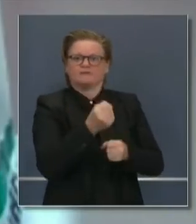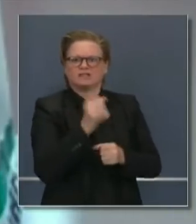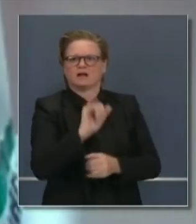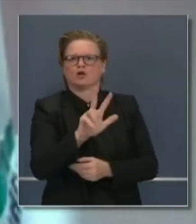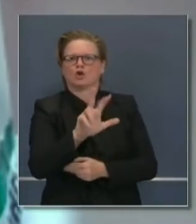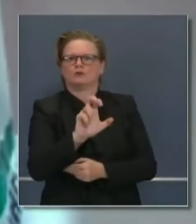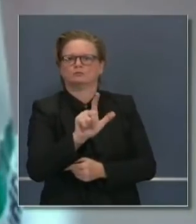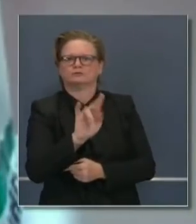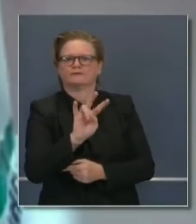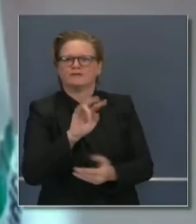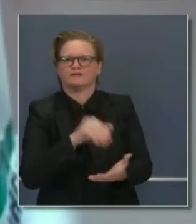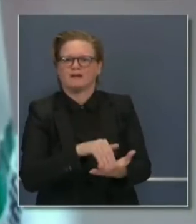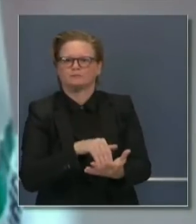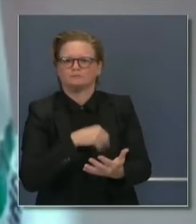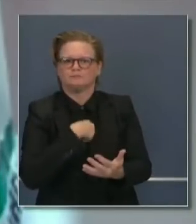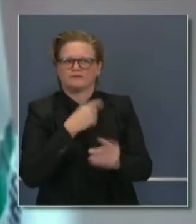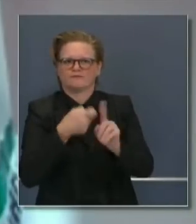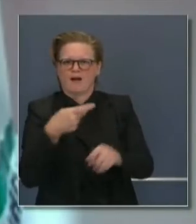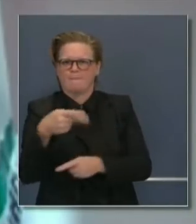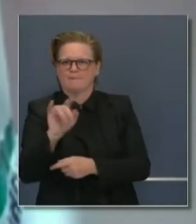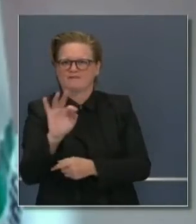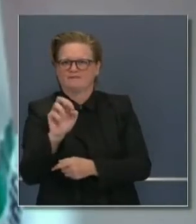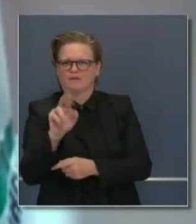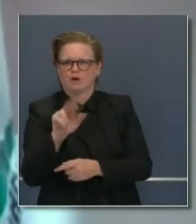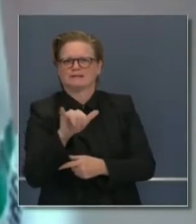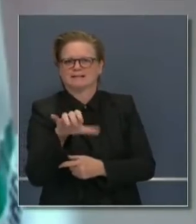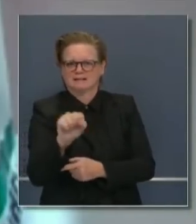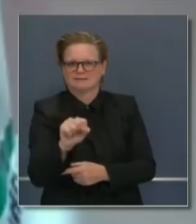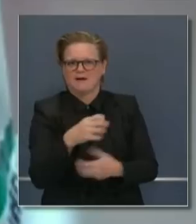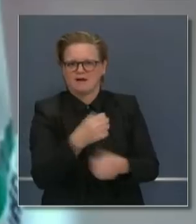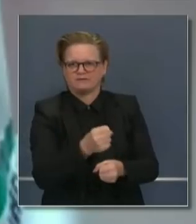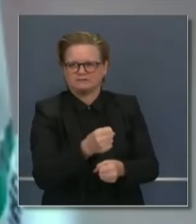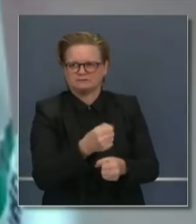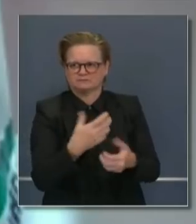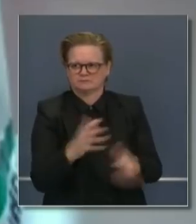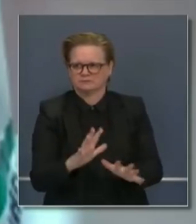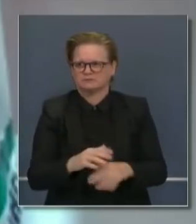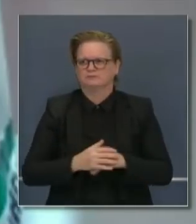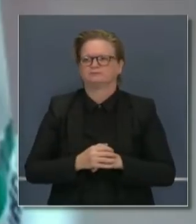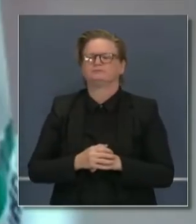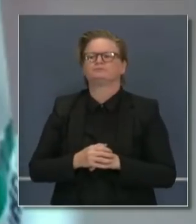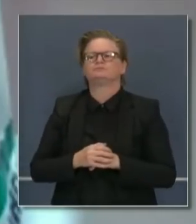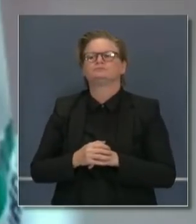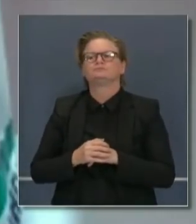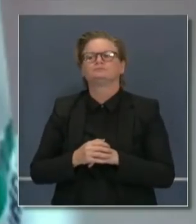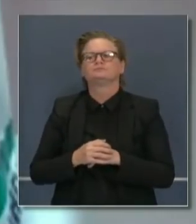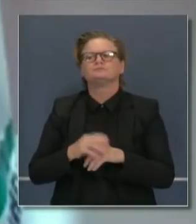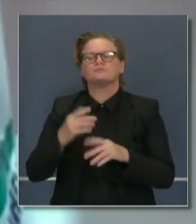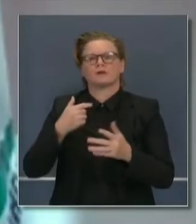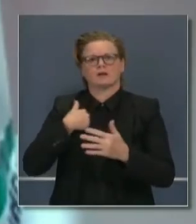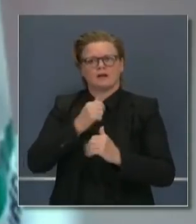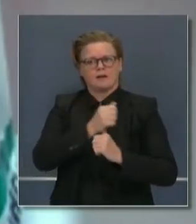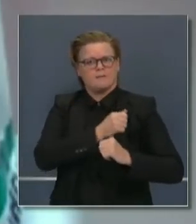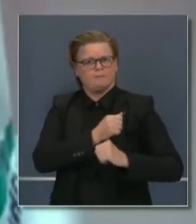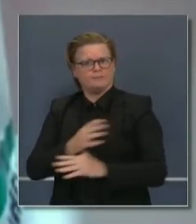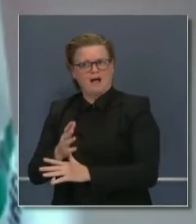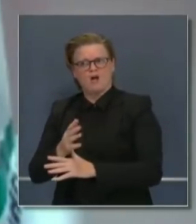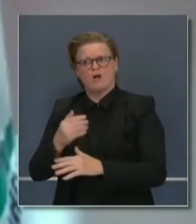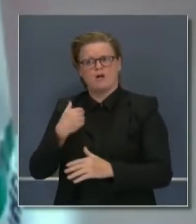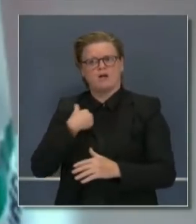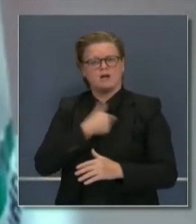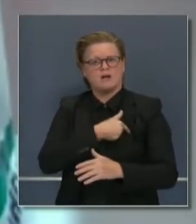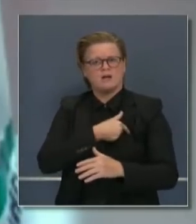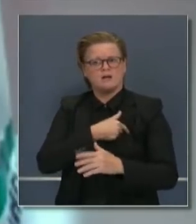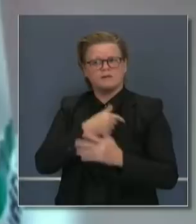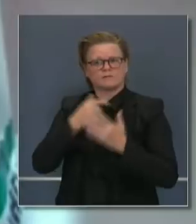build all of the strategies that we need. To your question about how prepared are we for this first